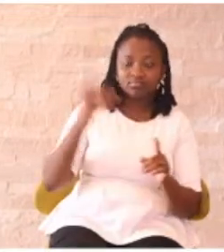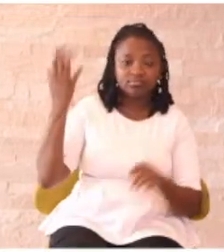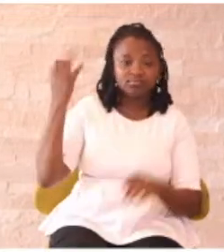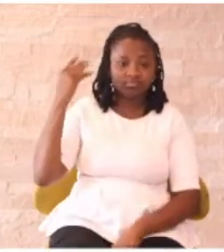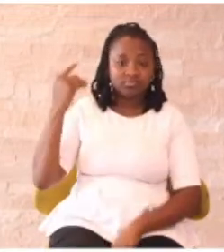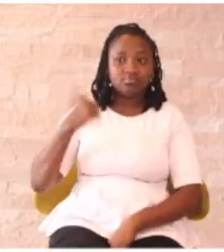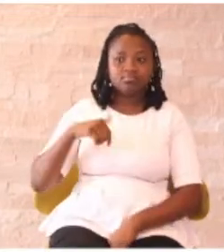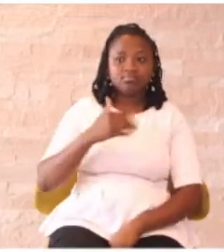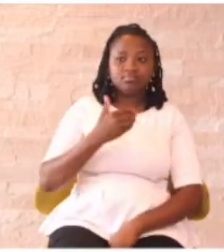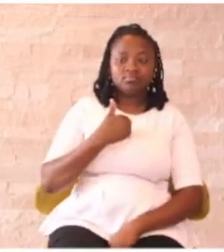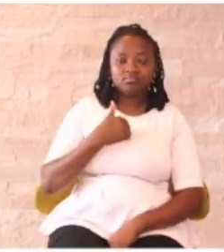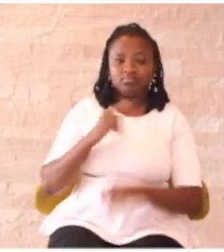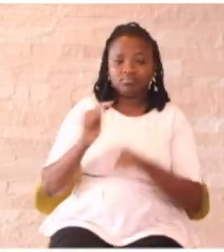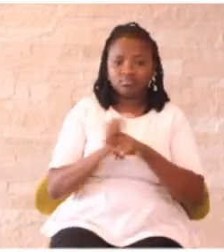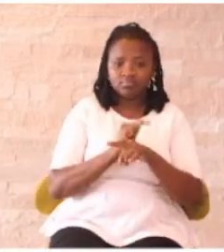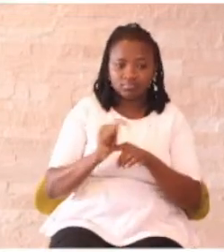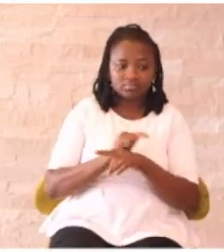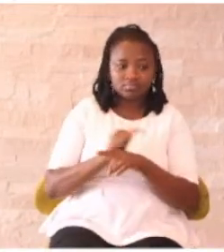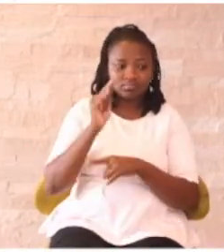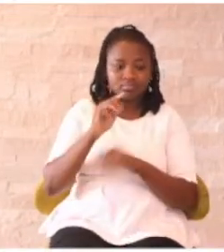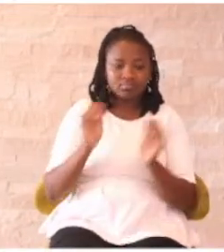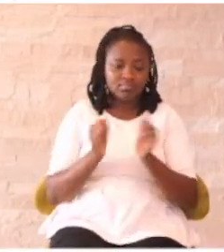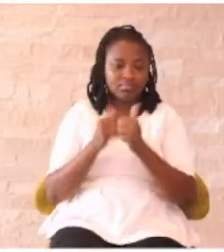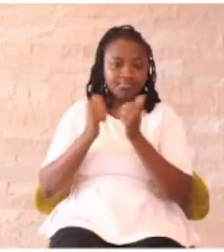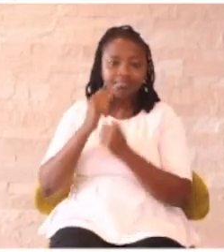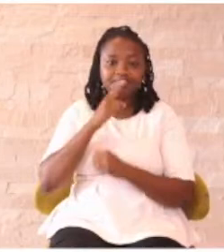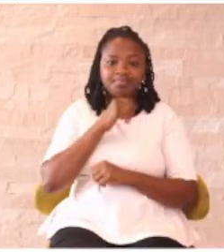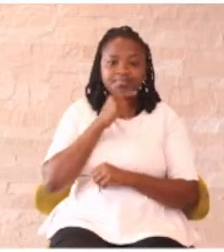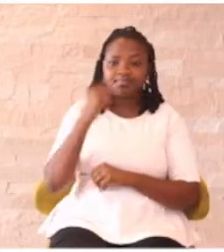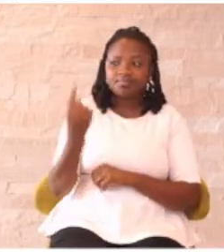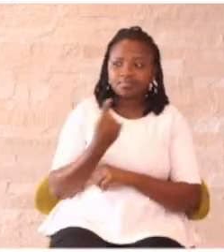the refresher or the trainings for the male champions,